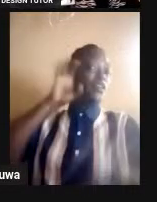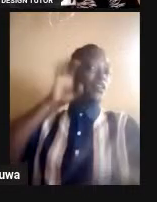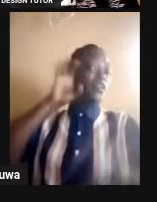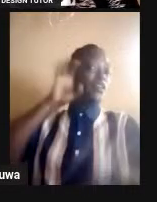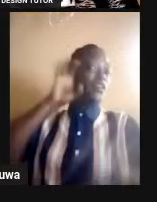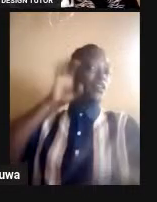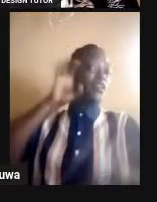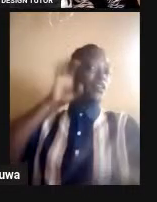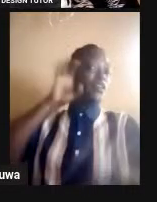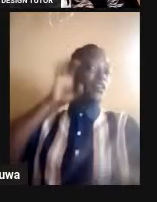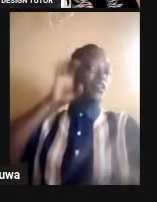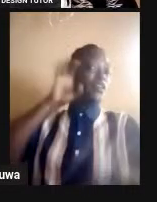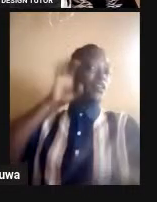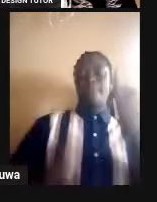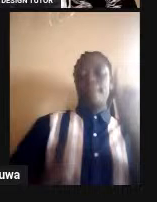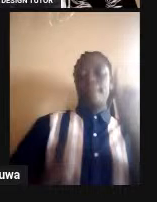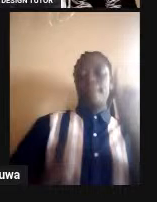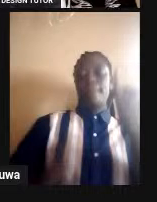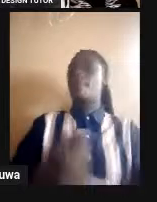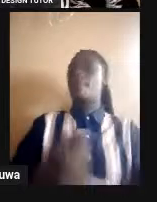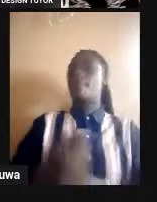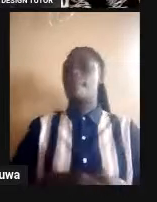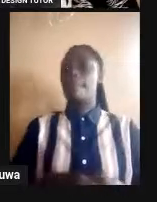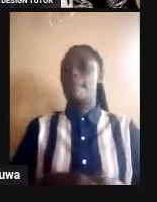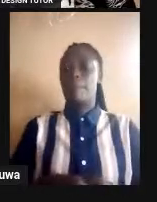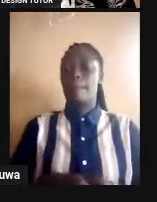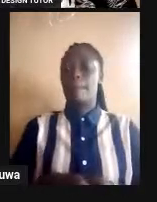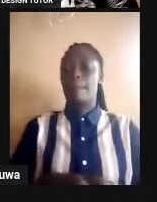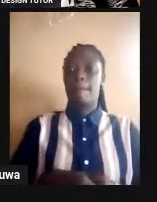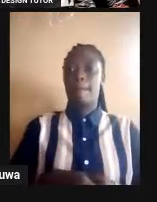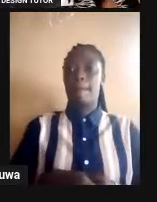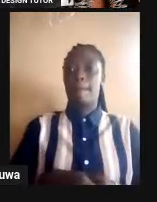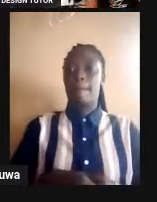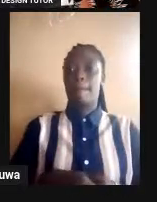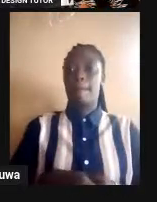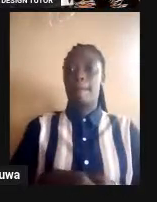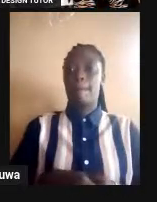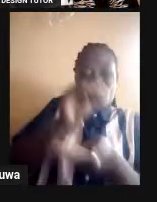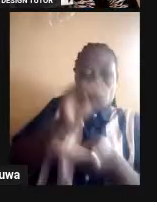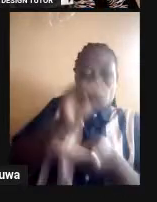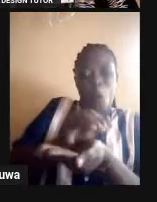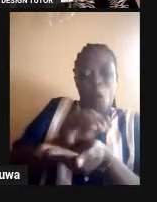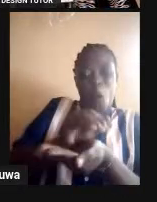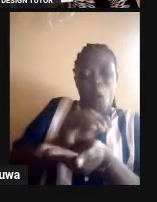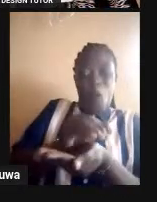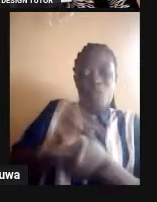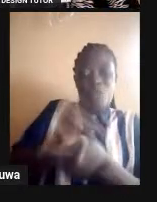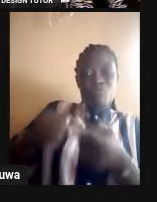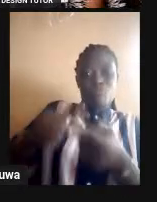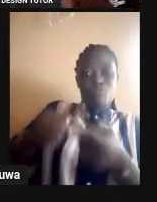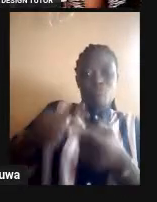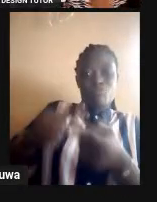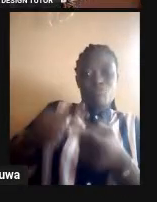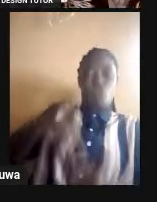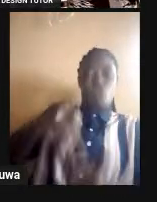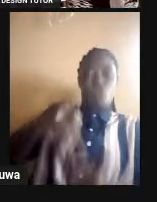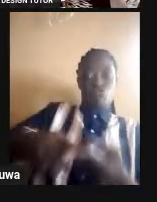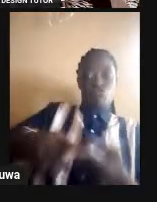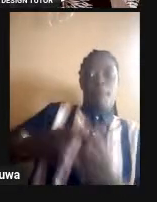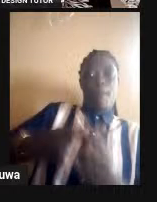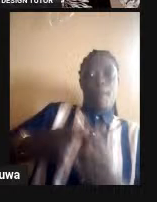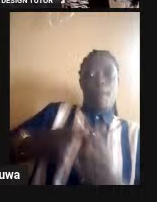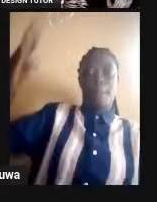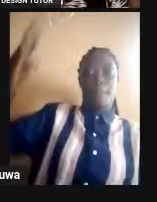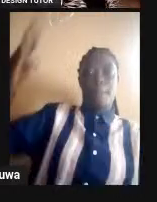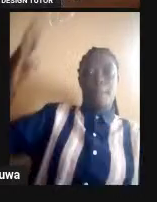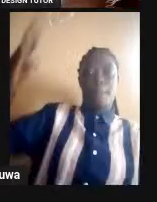from small to medium to big. So it's a process, right? So, and if you're coming from big, you come